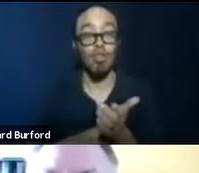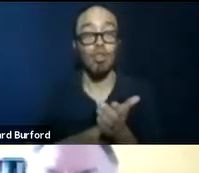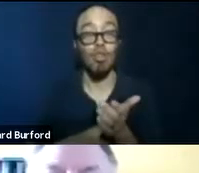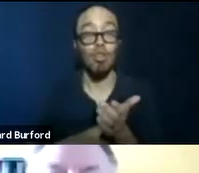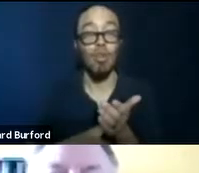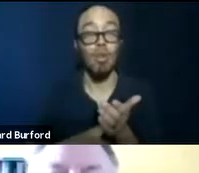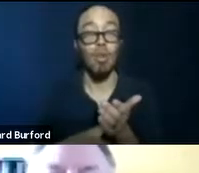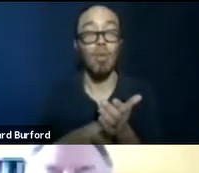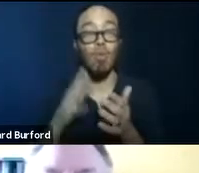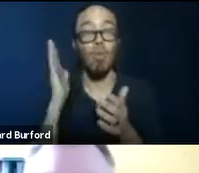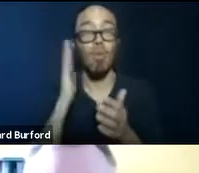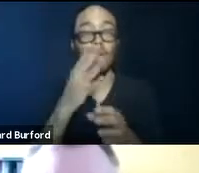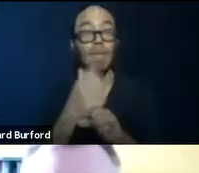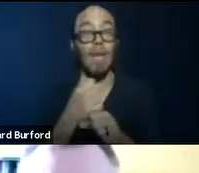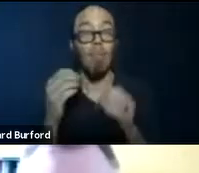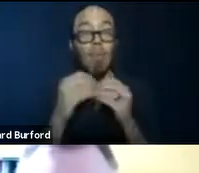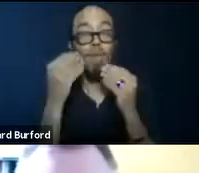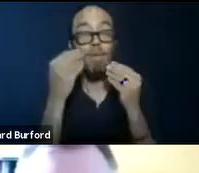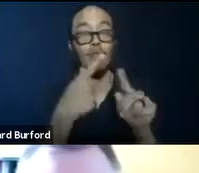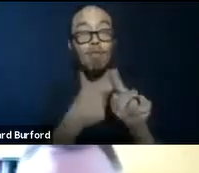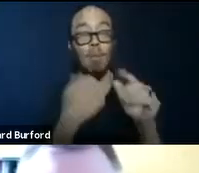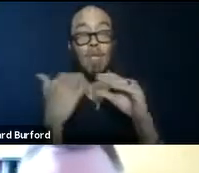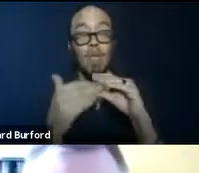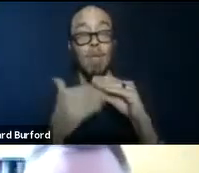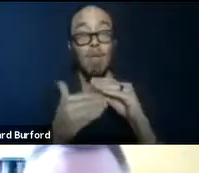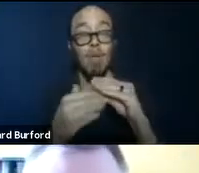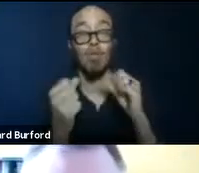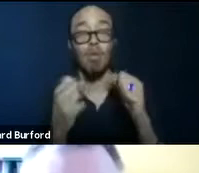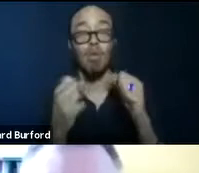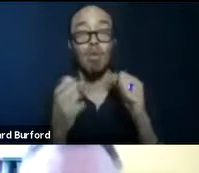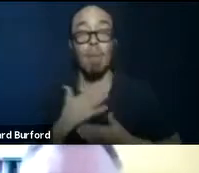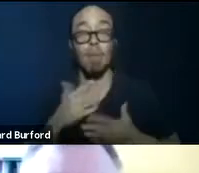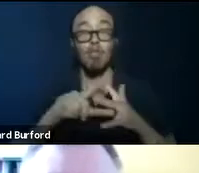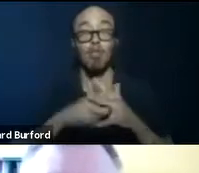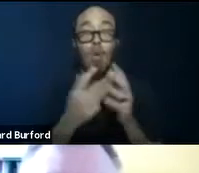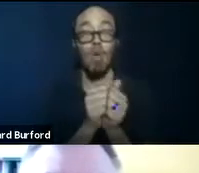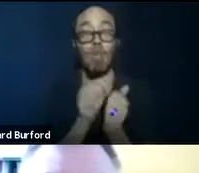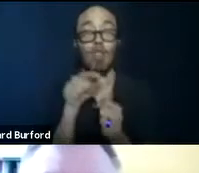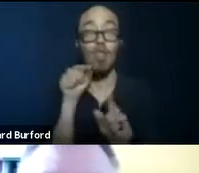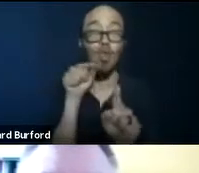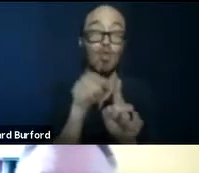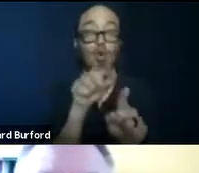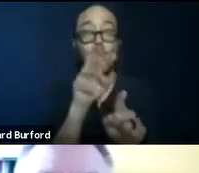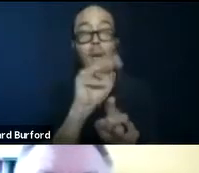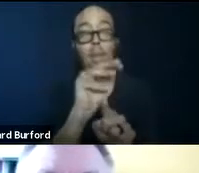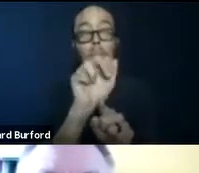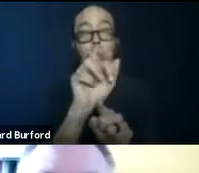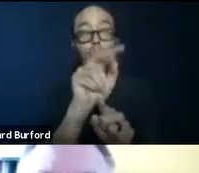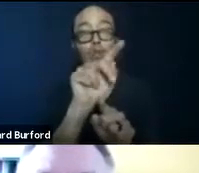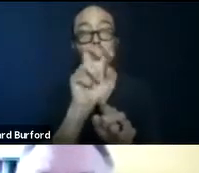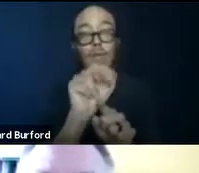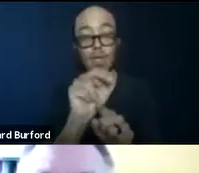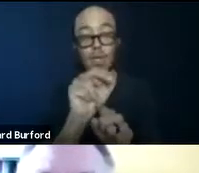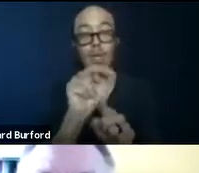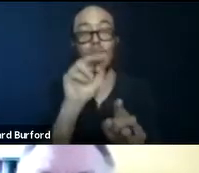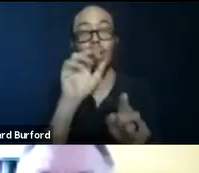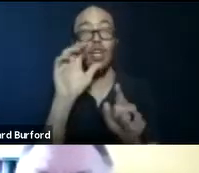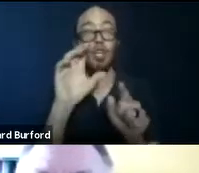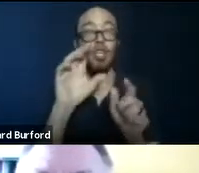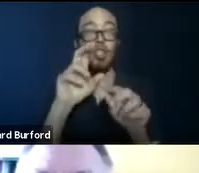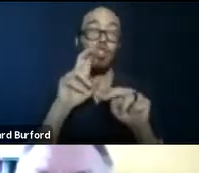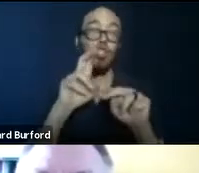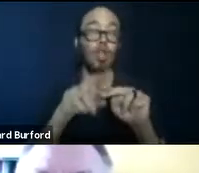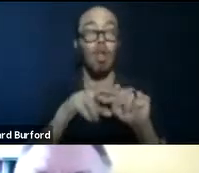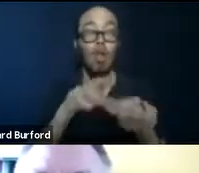by email. So let's start. And I'm happy to start with you, Martin. Martin Essel, chairman of the Essel